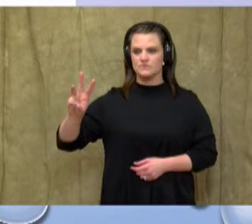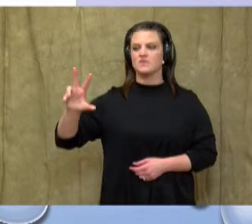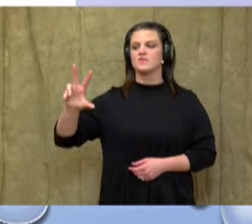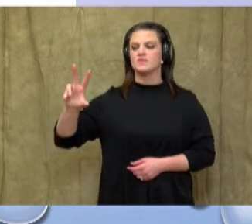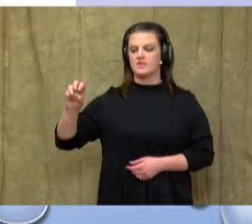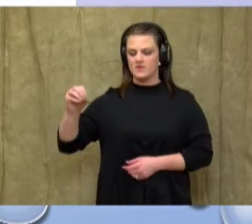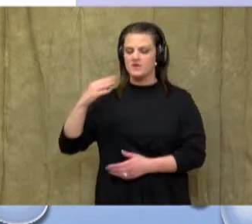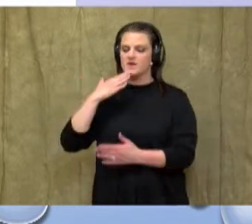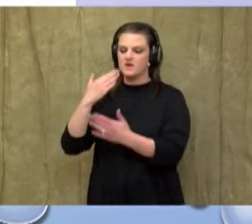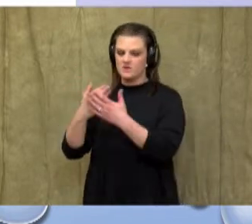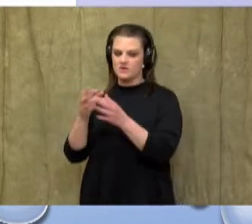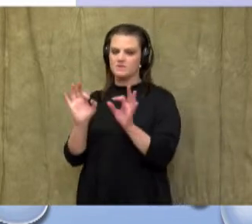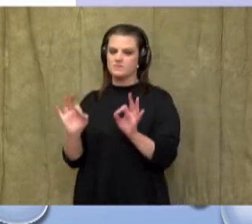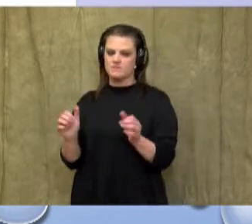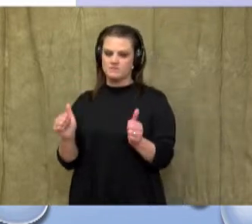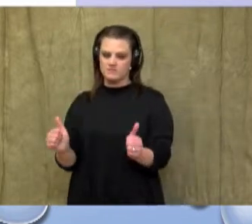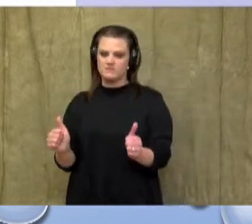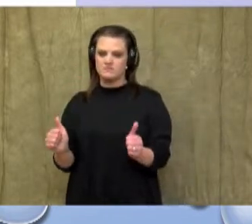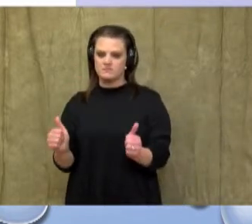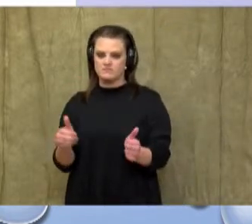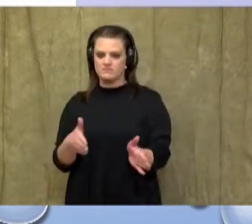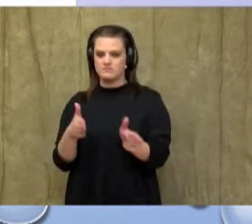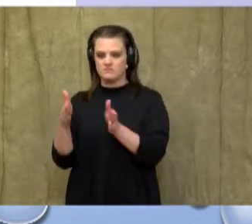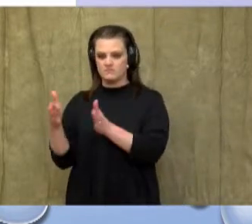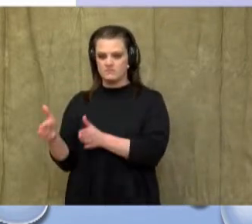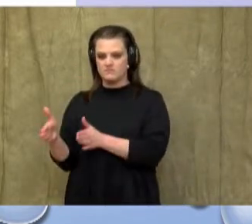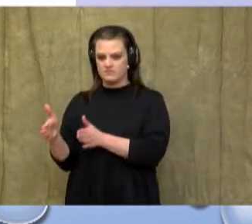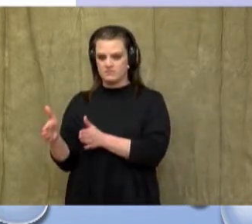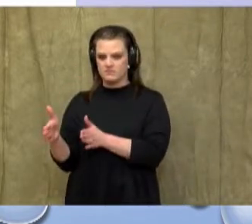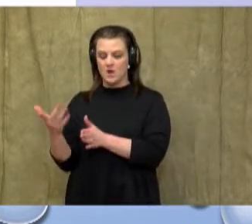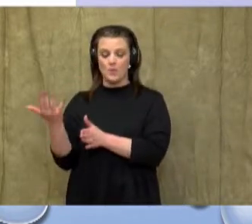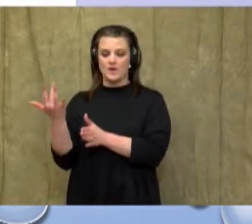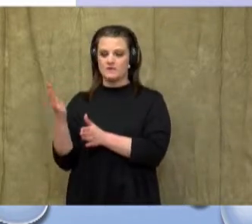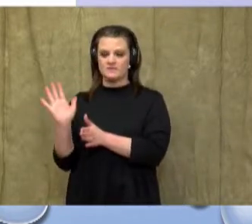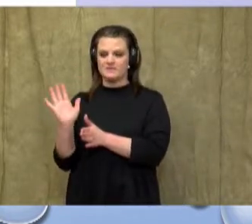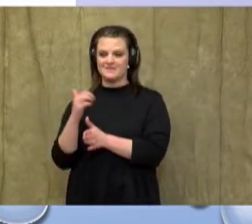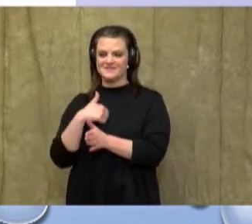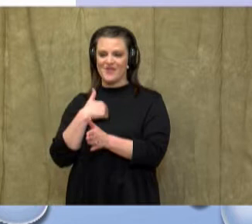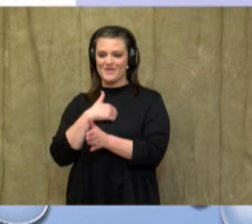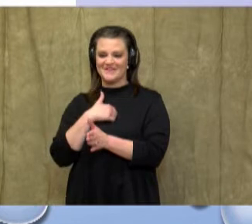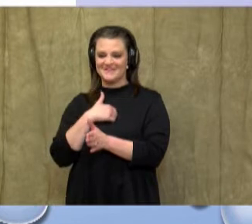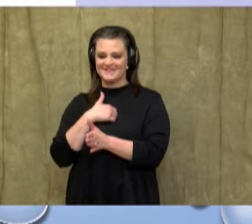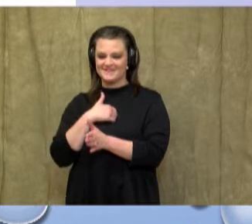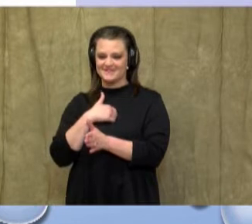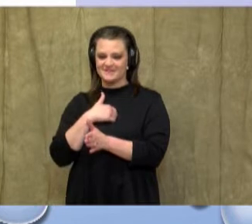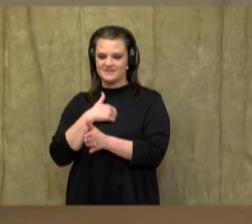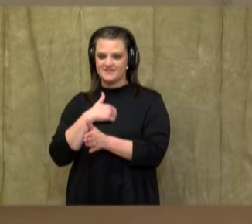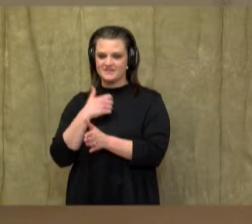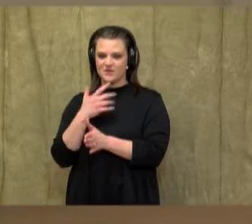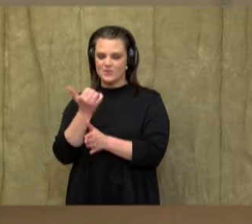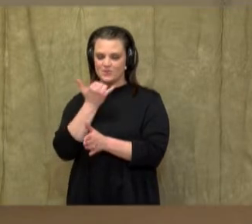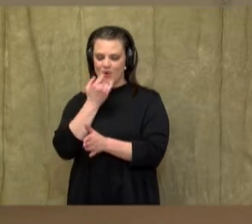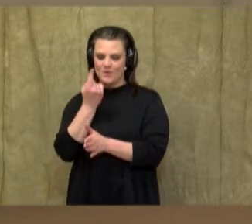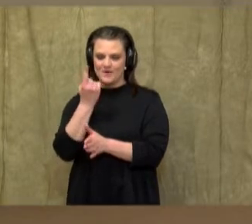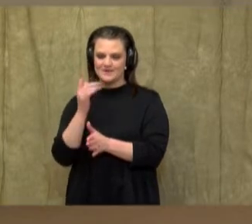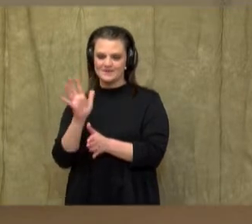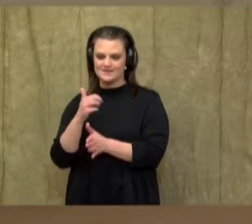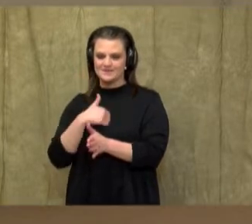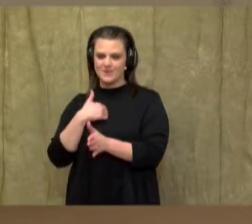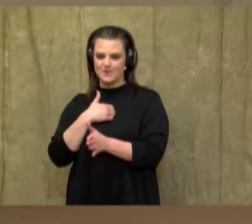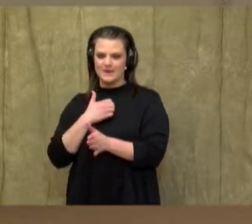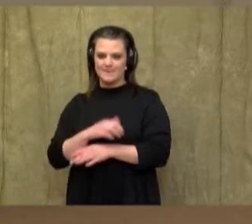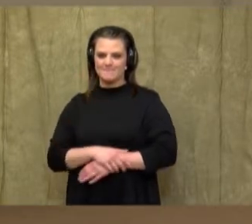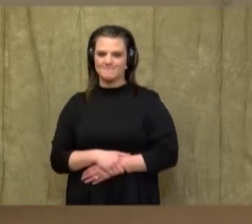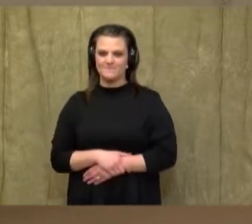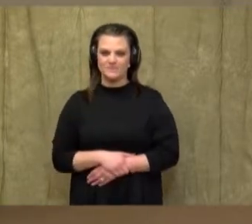30. Good. Yeah, 30. Then, oh wait, sorry. Wrong one.